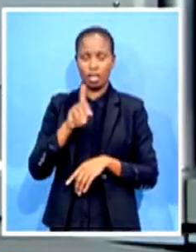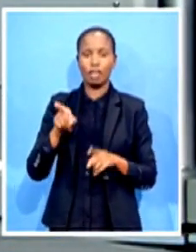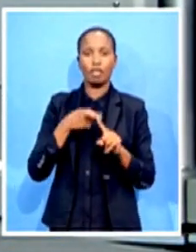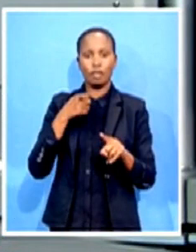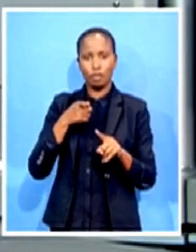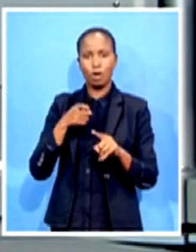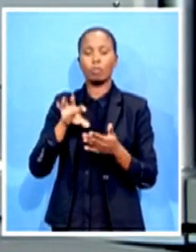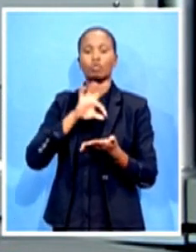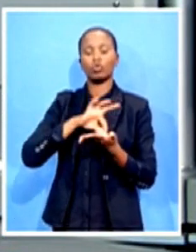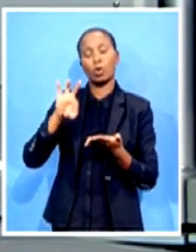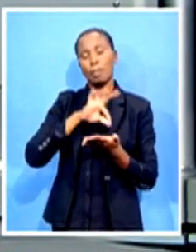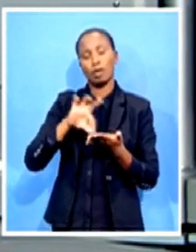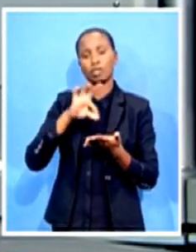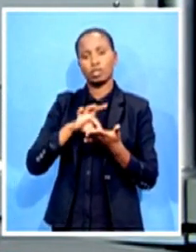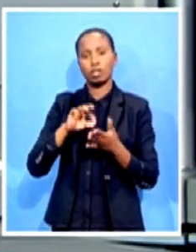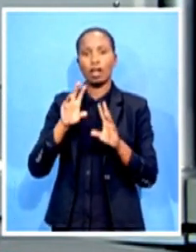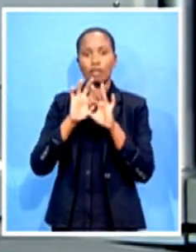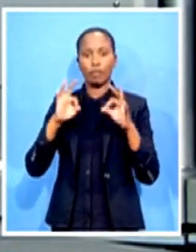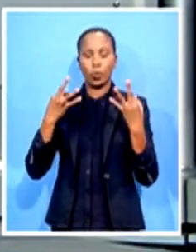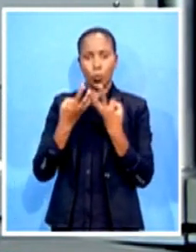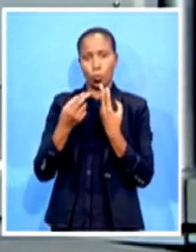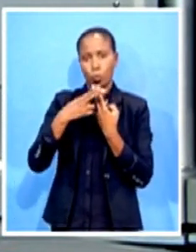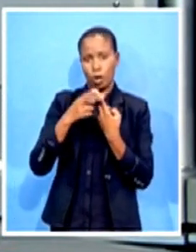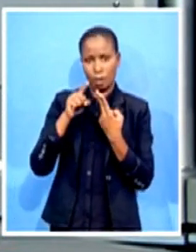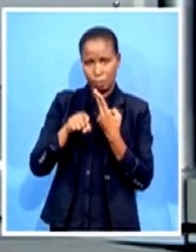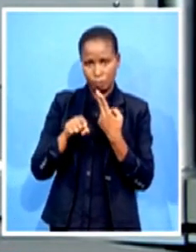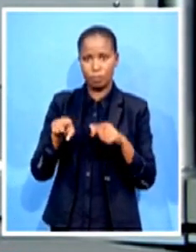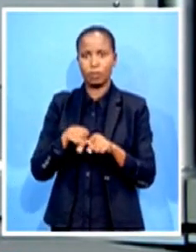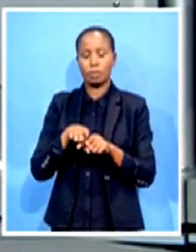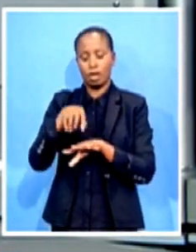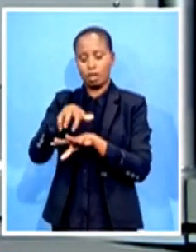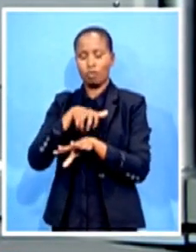Development Administrator at AgriSA, Lebogang Sethusa there. We're going to take a quick break.